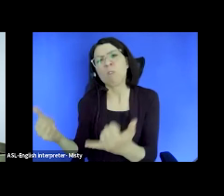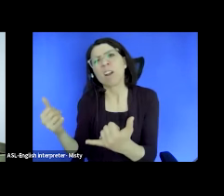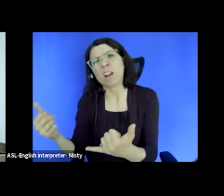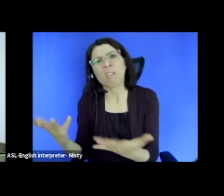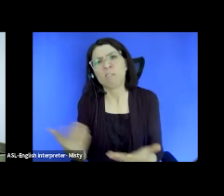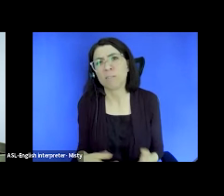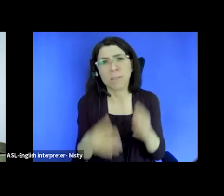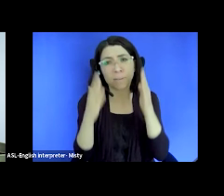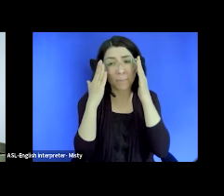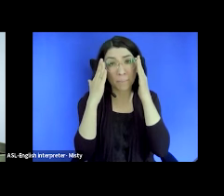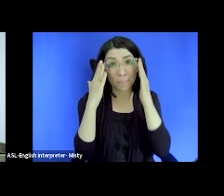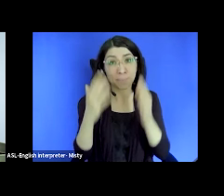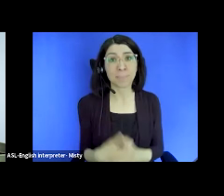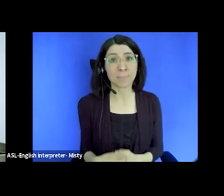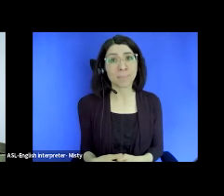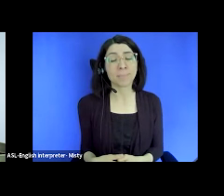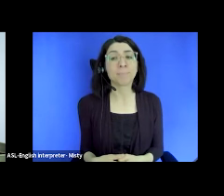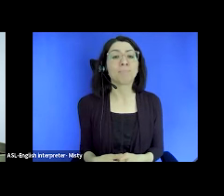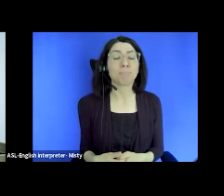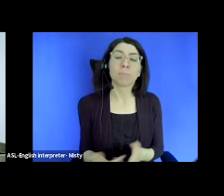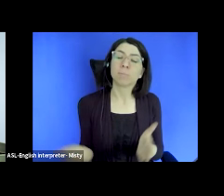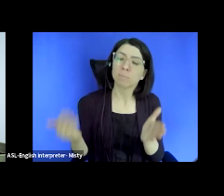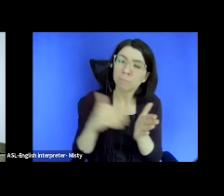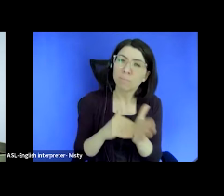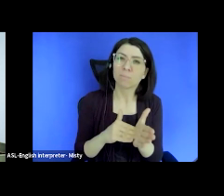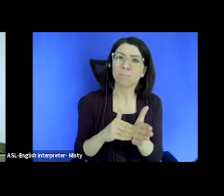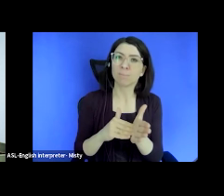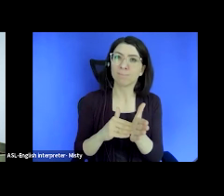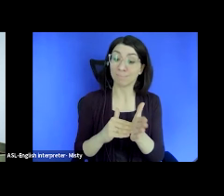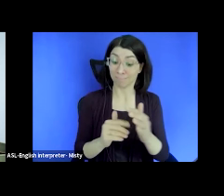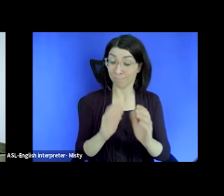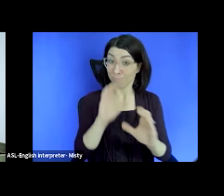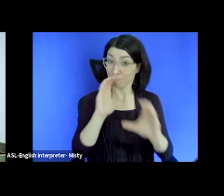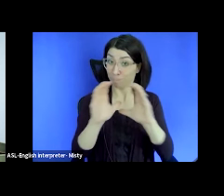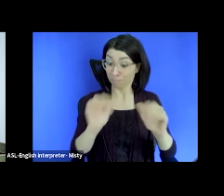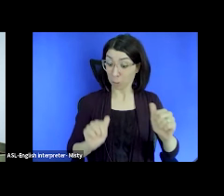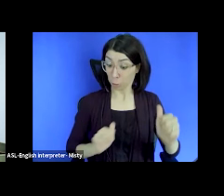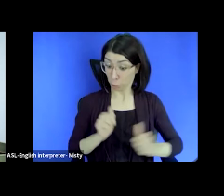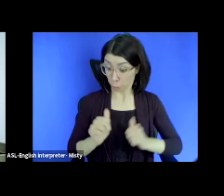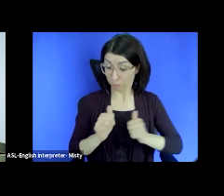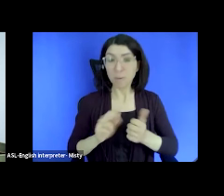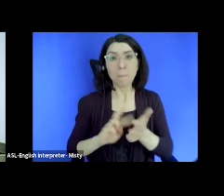now. Okay, so again, being assertive is about giving yourself the ability to choose.